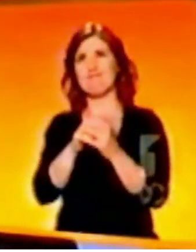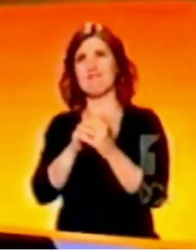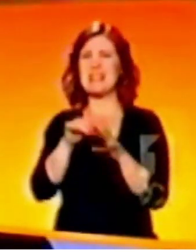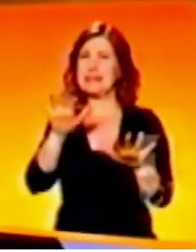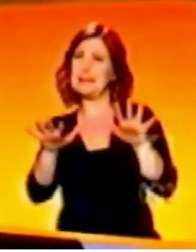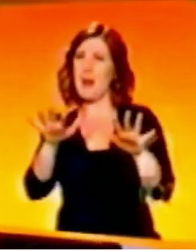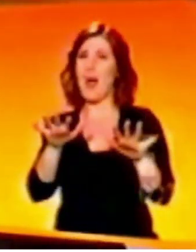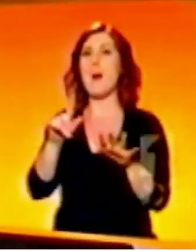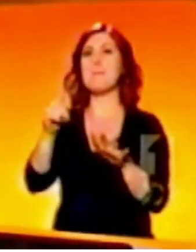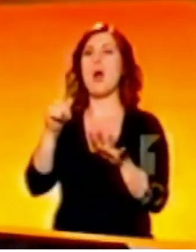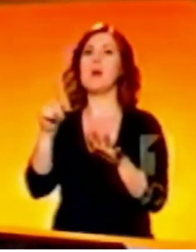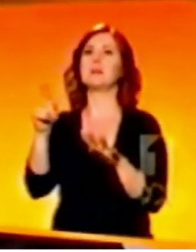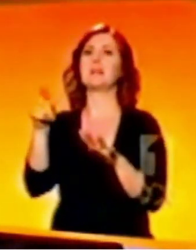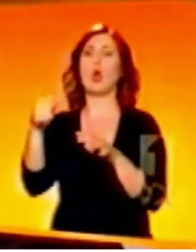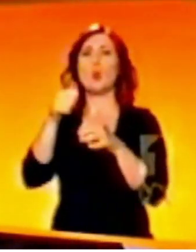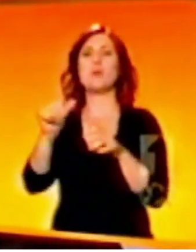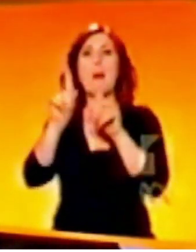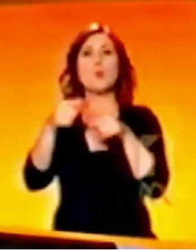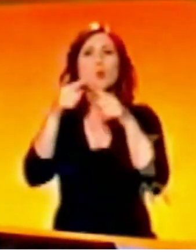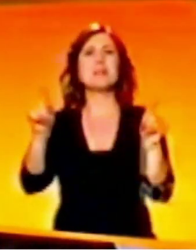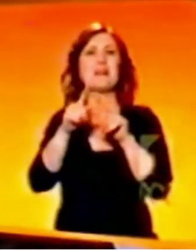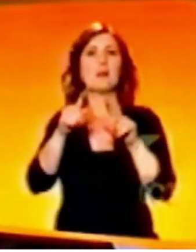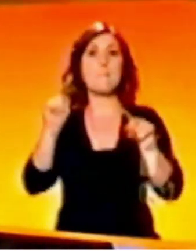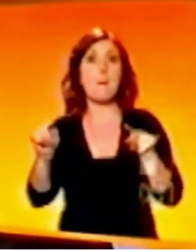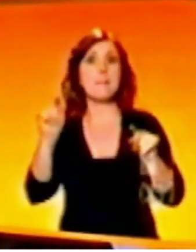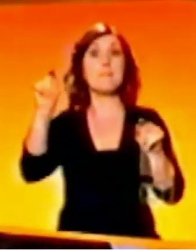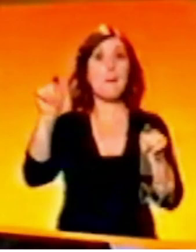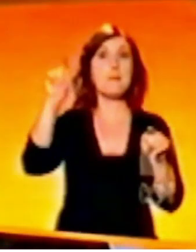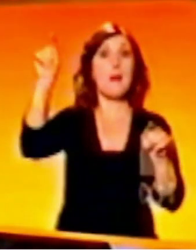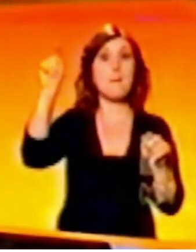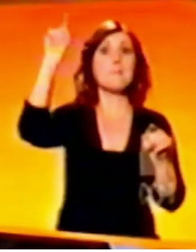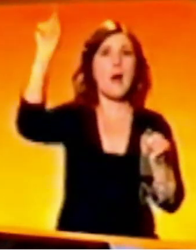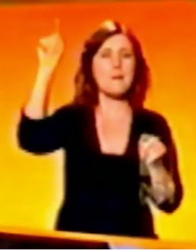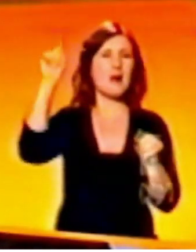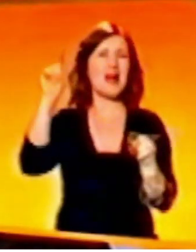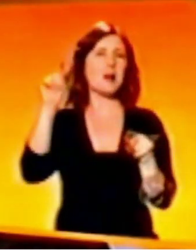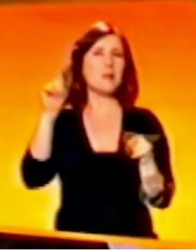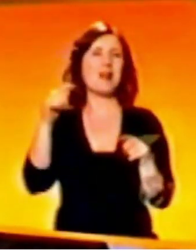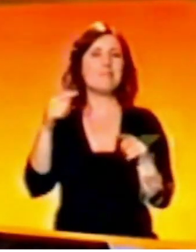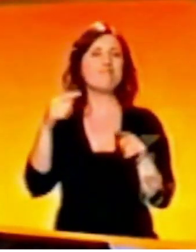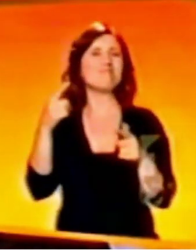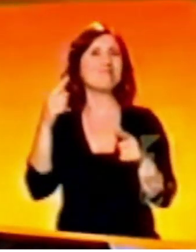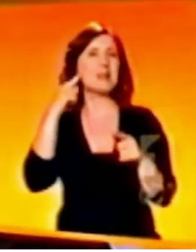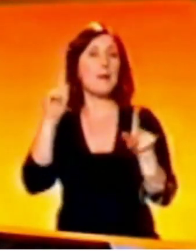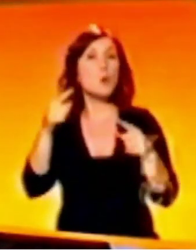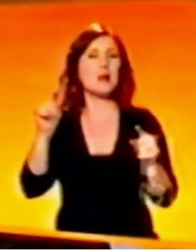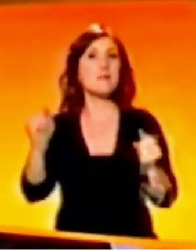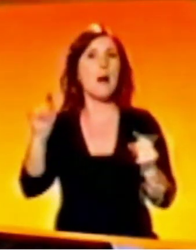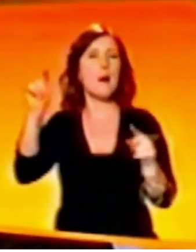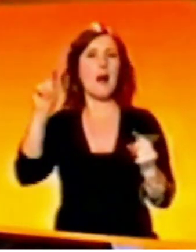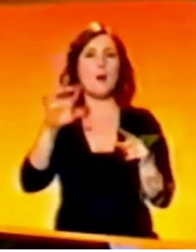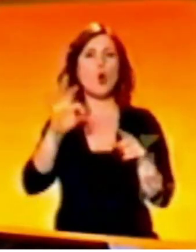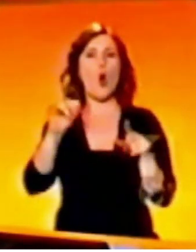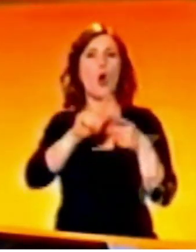guess, much more primitive, where it actually uses musical tones to indicate the position of the mouse. But musical tones, by their nature, aren't a